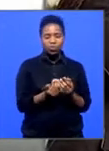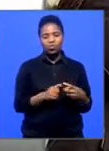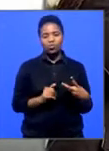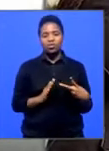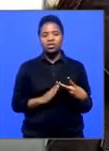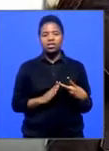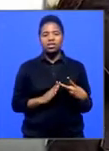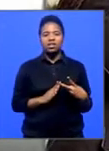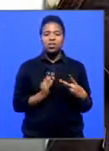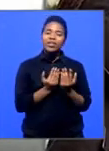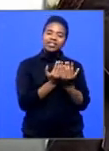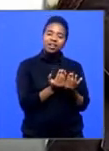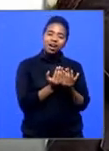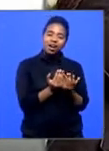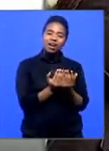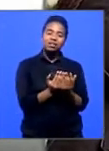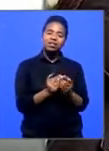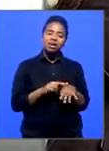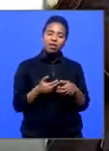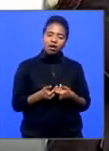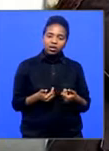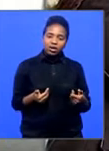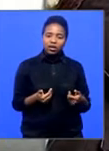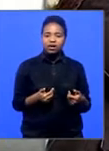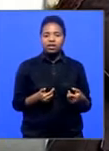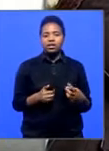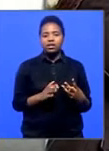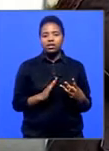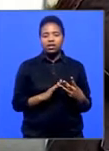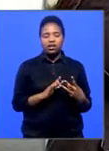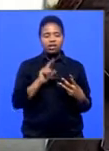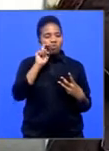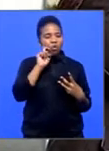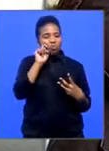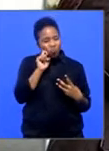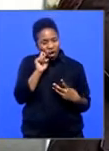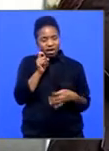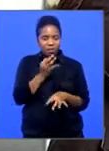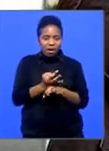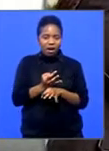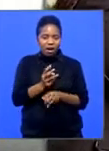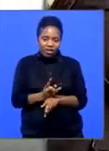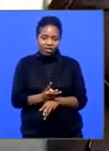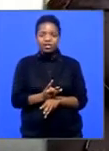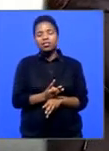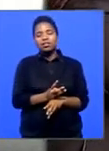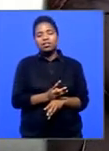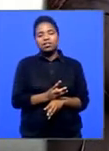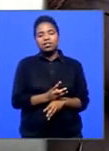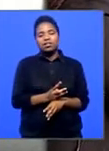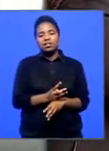to study apartheid, and obviously speaking to our grandparents and our parents,